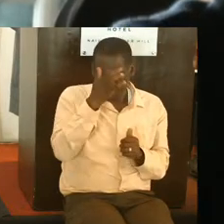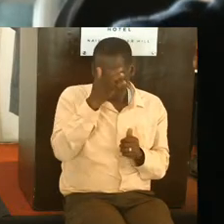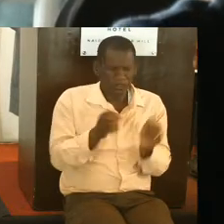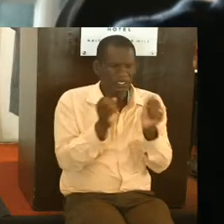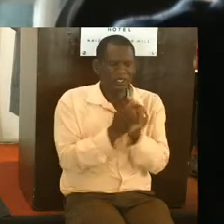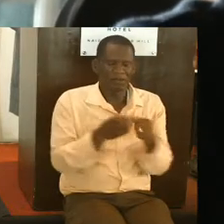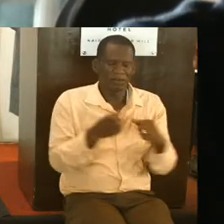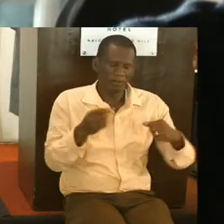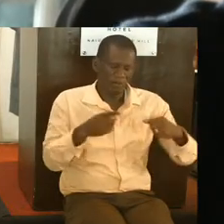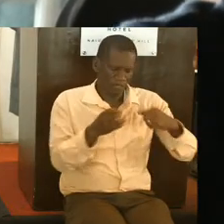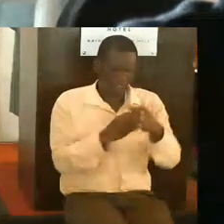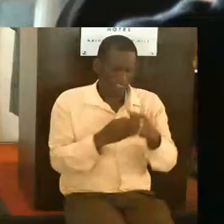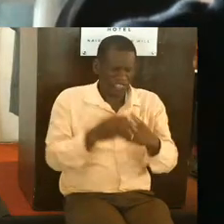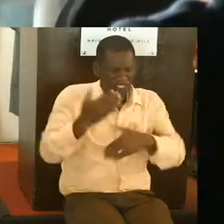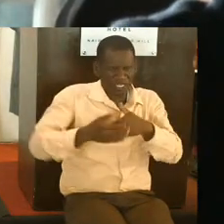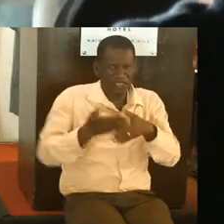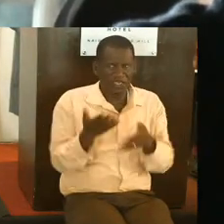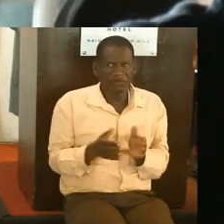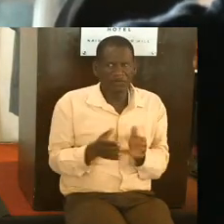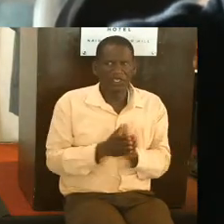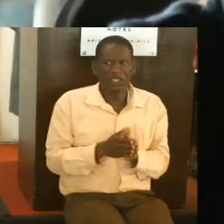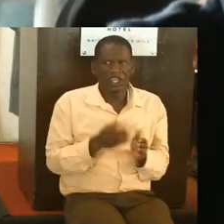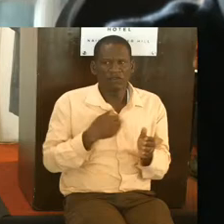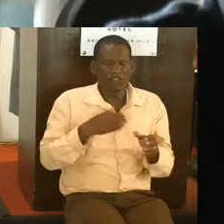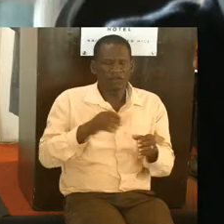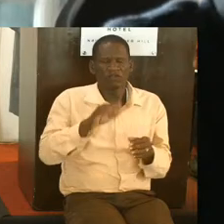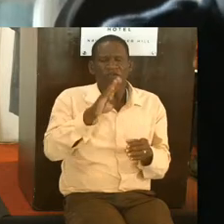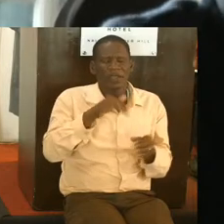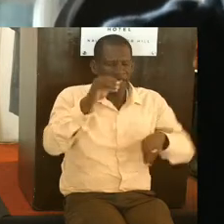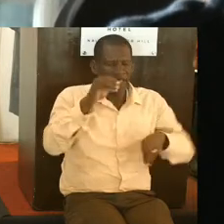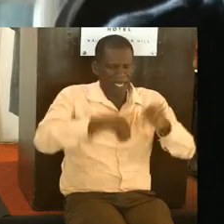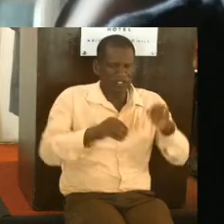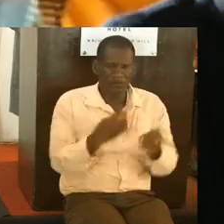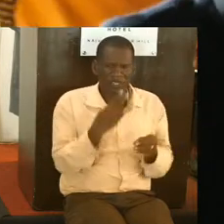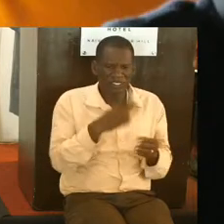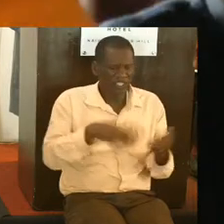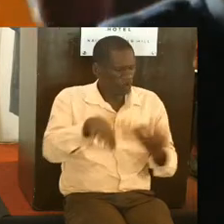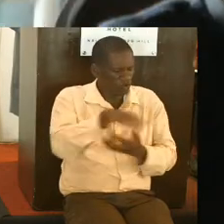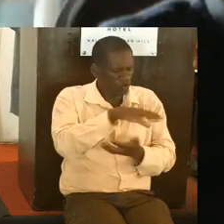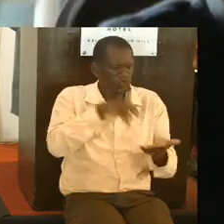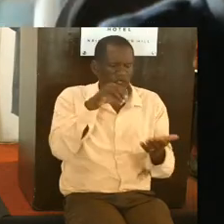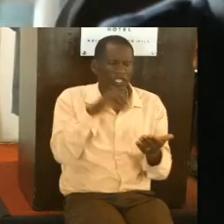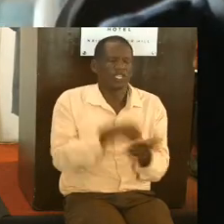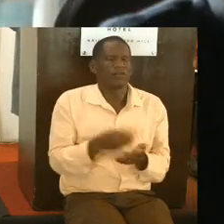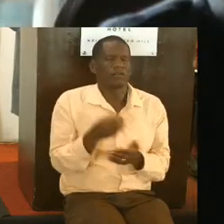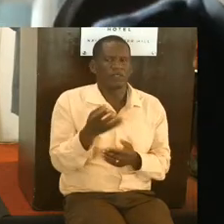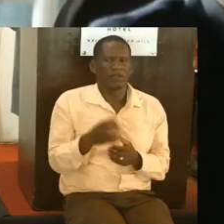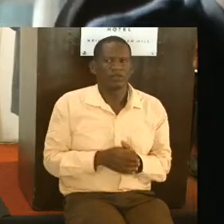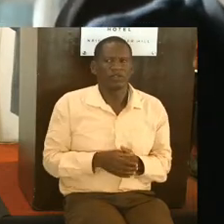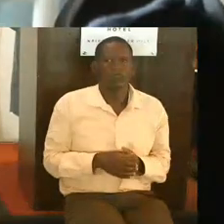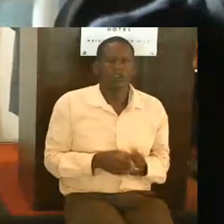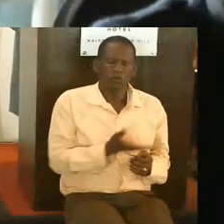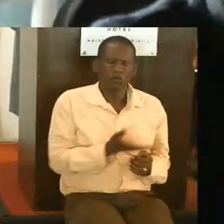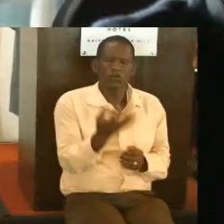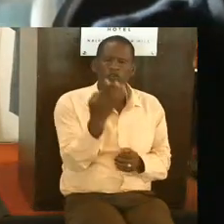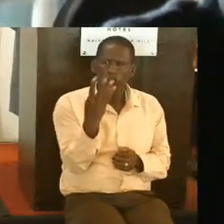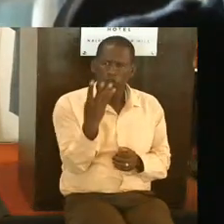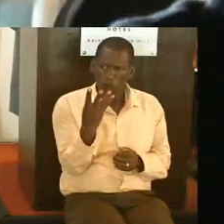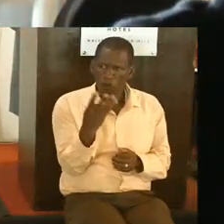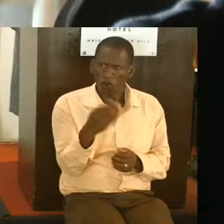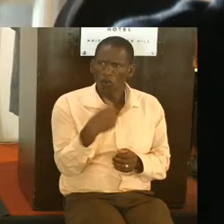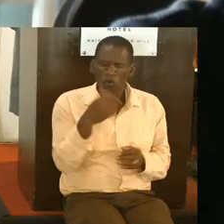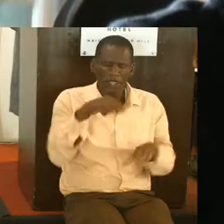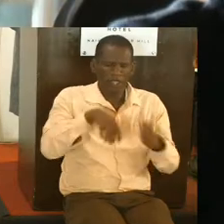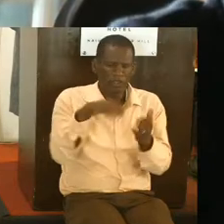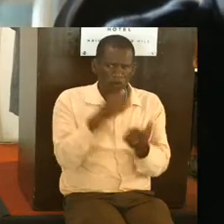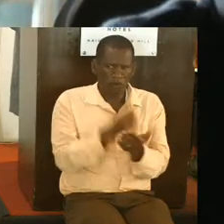December 8th is just near and we're having by-elections we will see mess again with those four who are